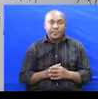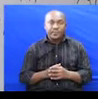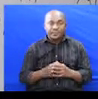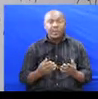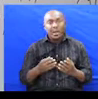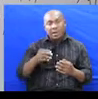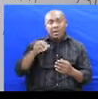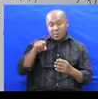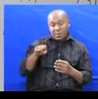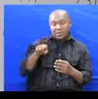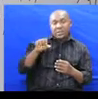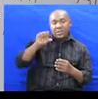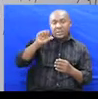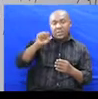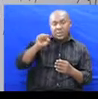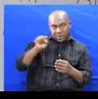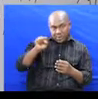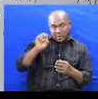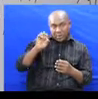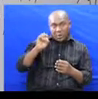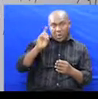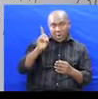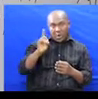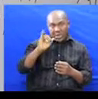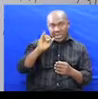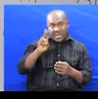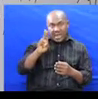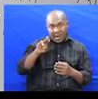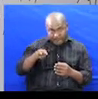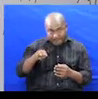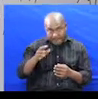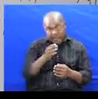sodium hydroxide dissolved